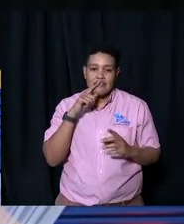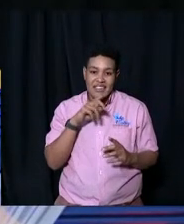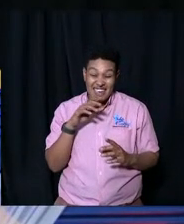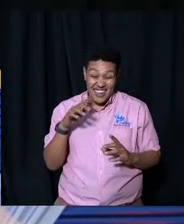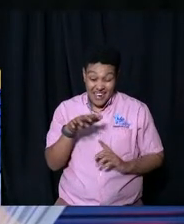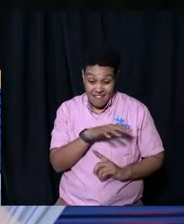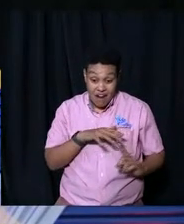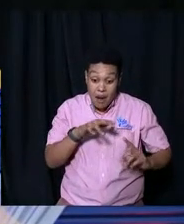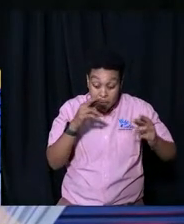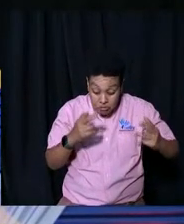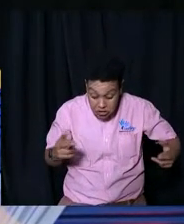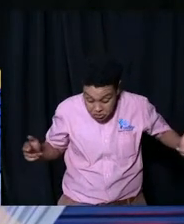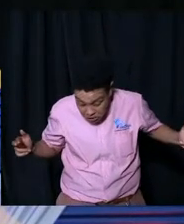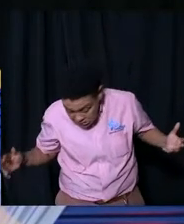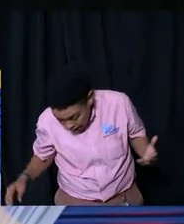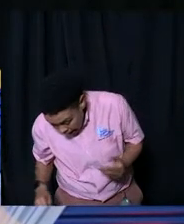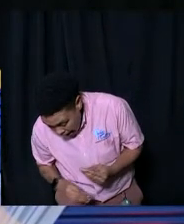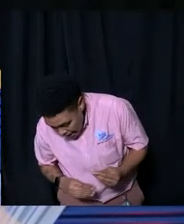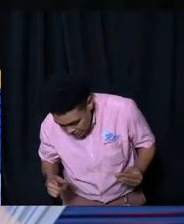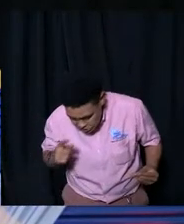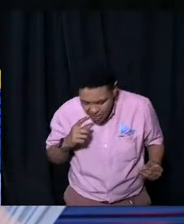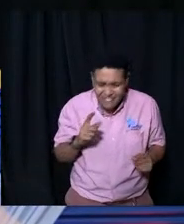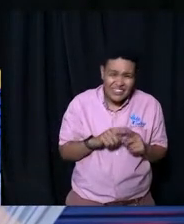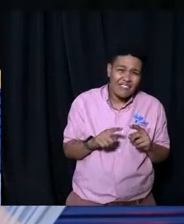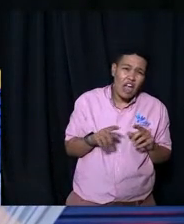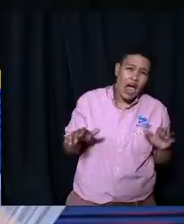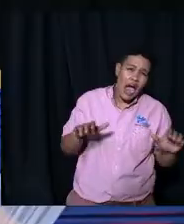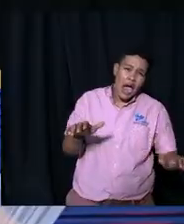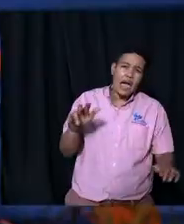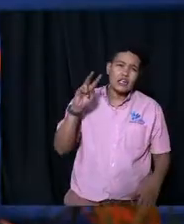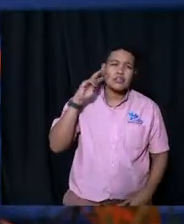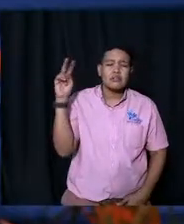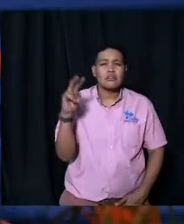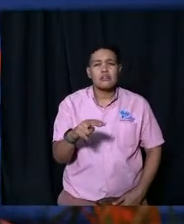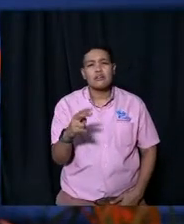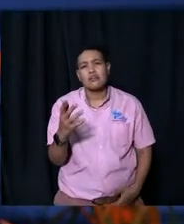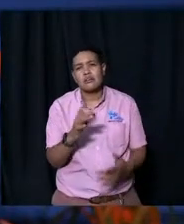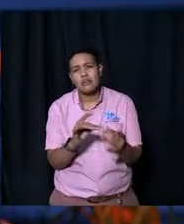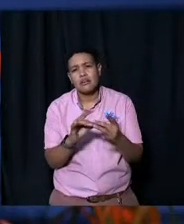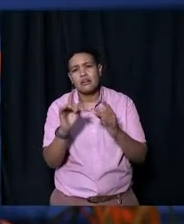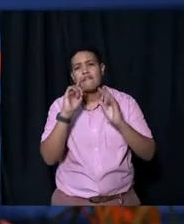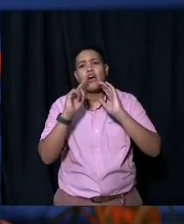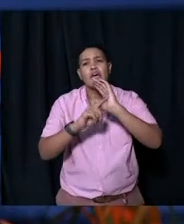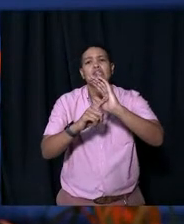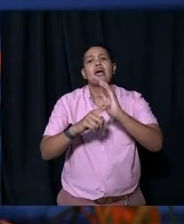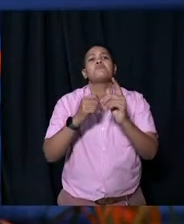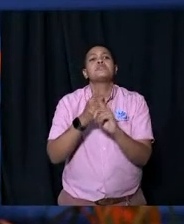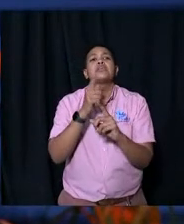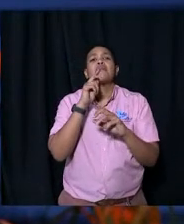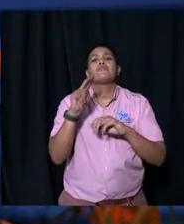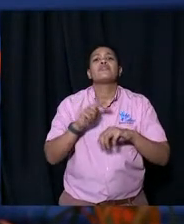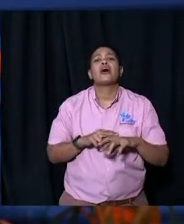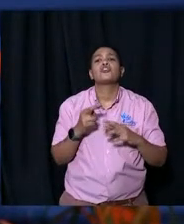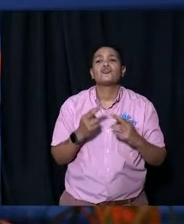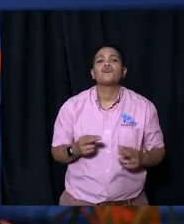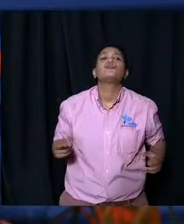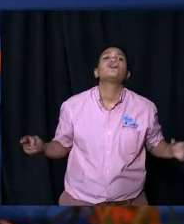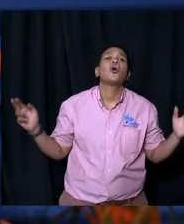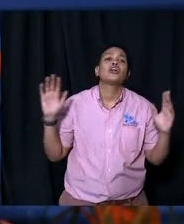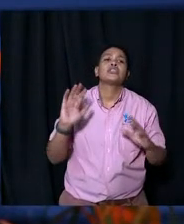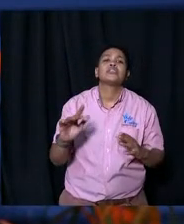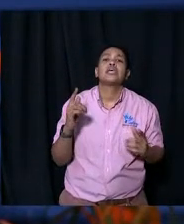resources. So there are various actions that speak to, for example, natural resources